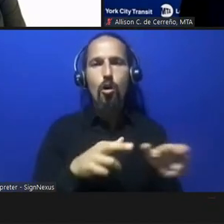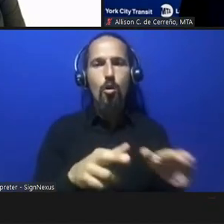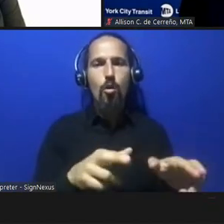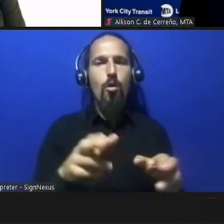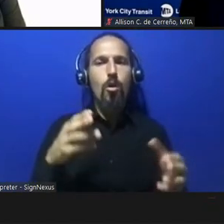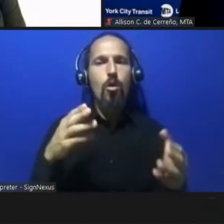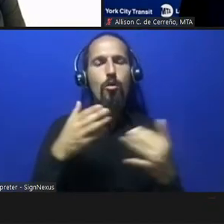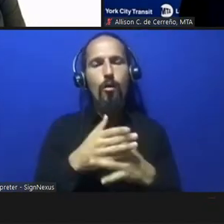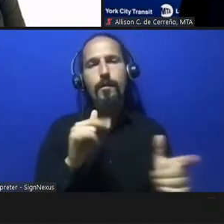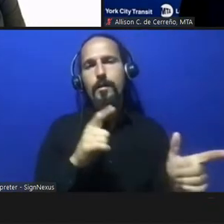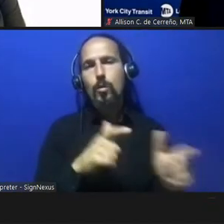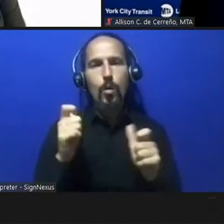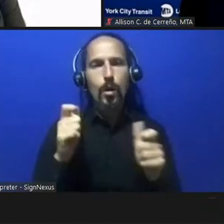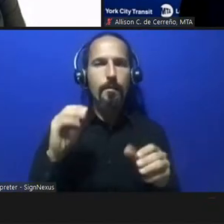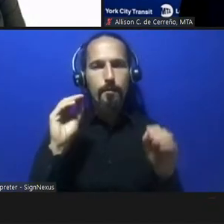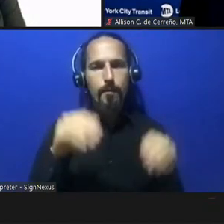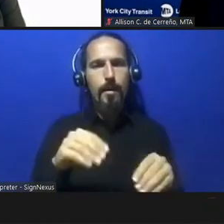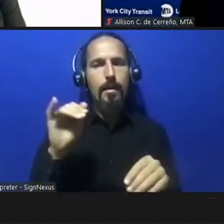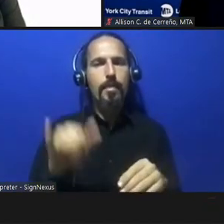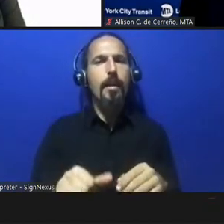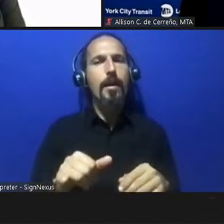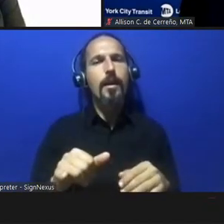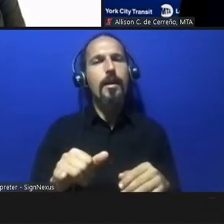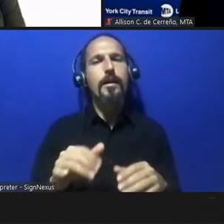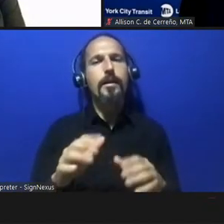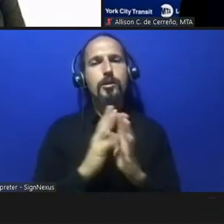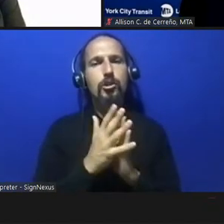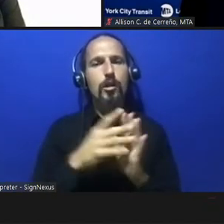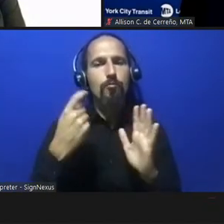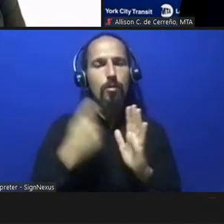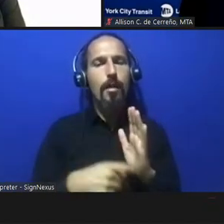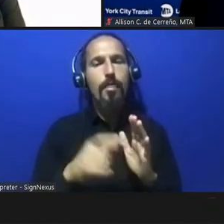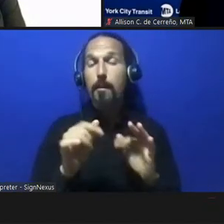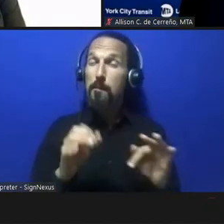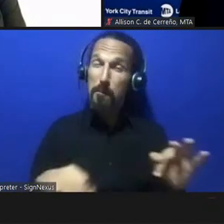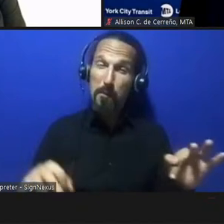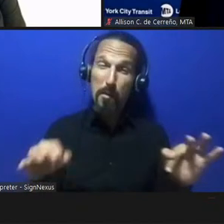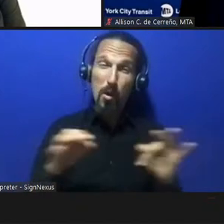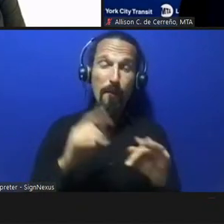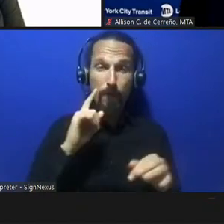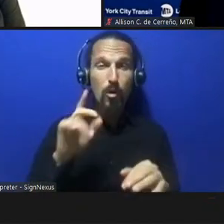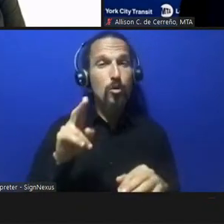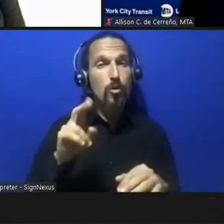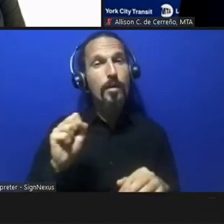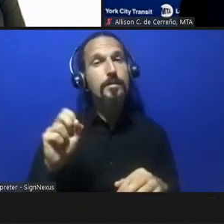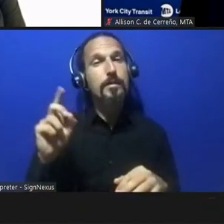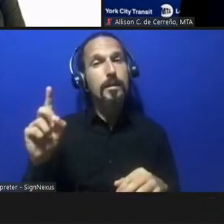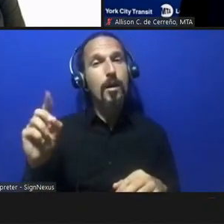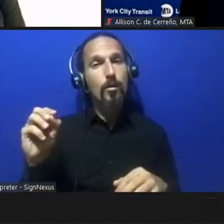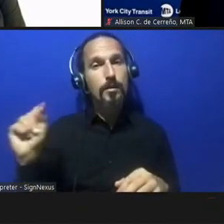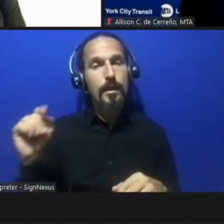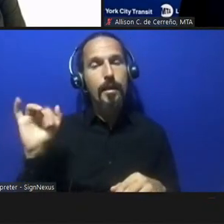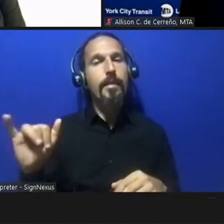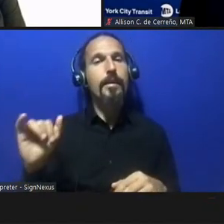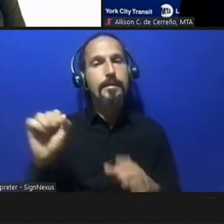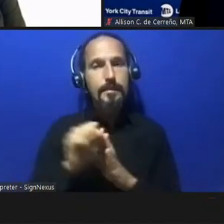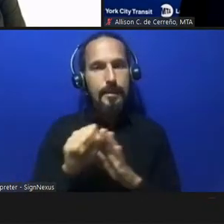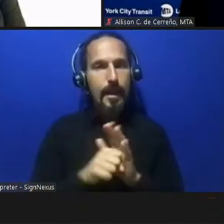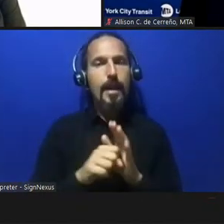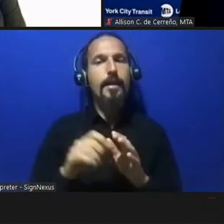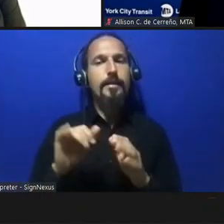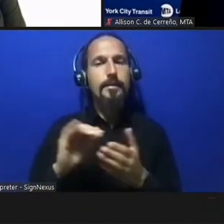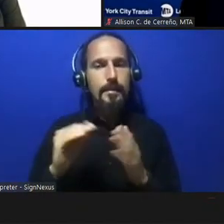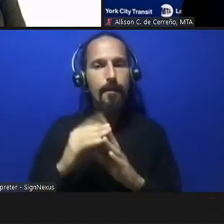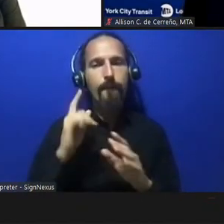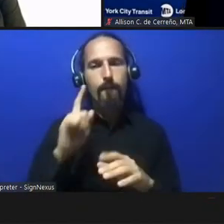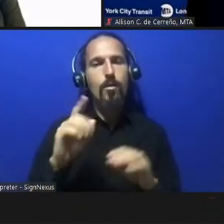swift implementation of congestion pricing it is absolutely imperative for the usdot the state and the city to support the program's